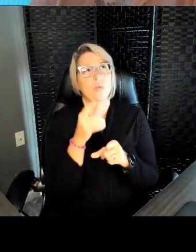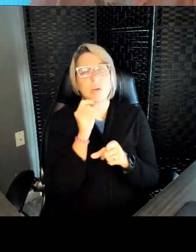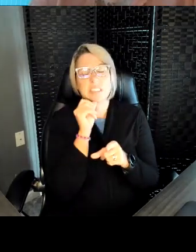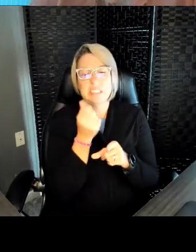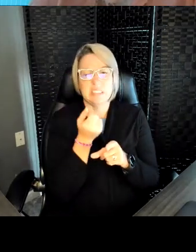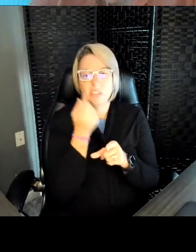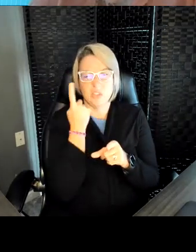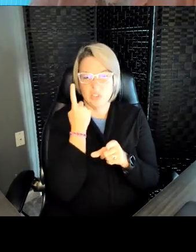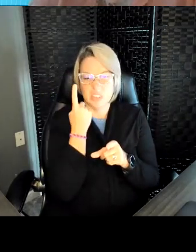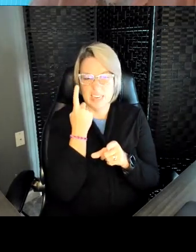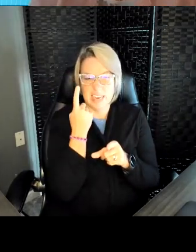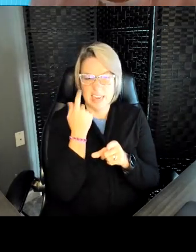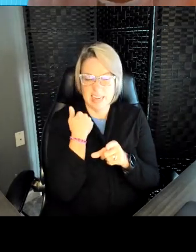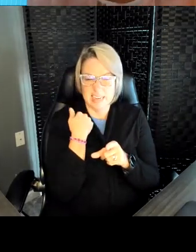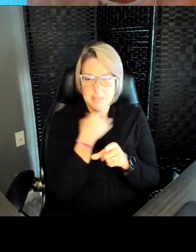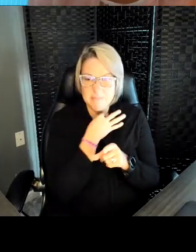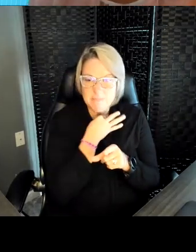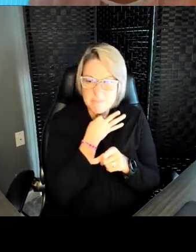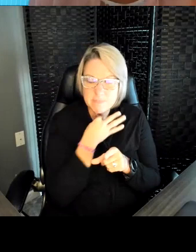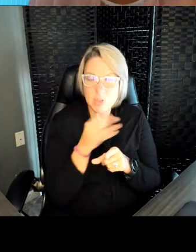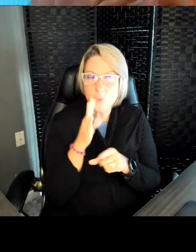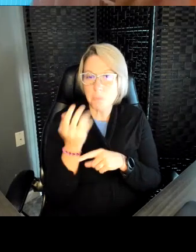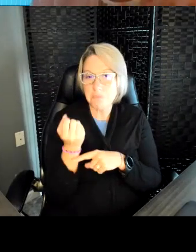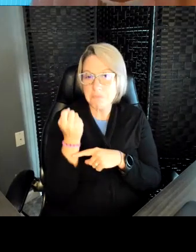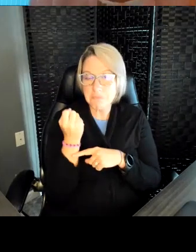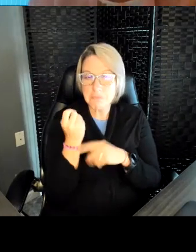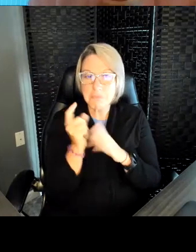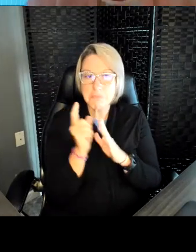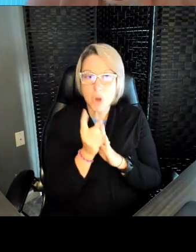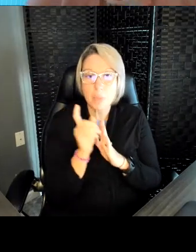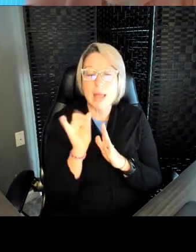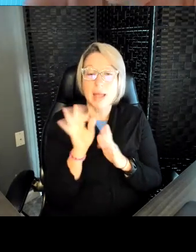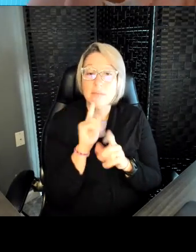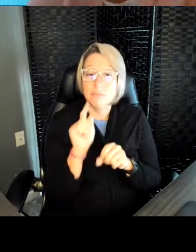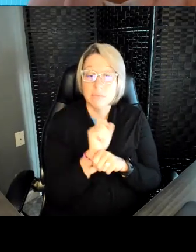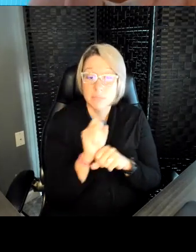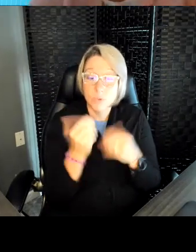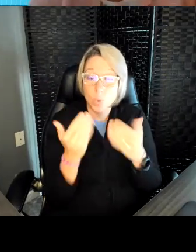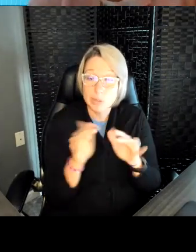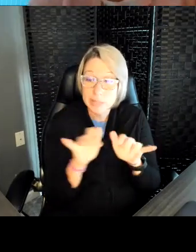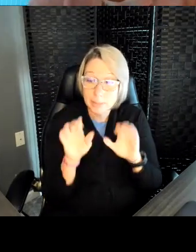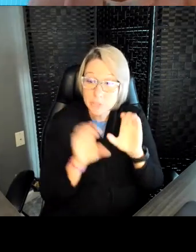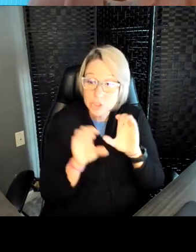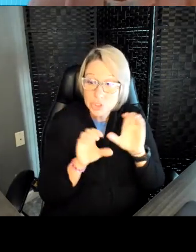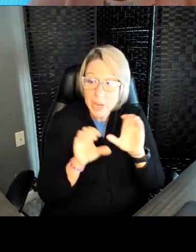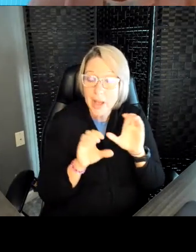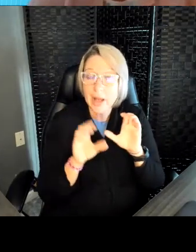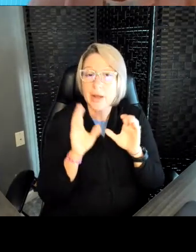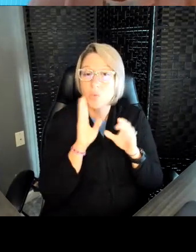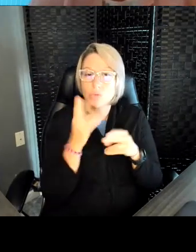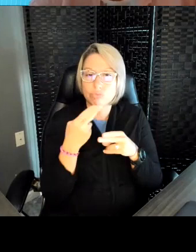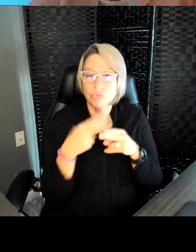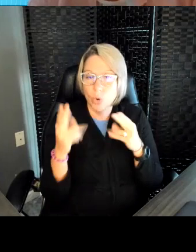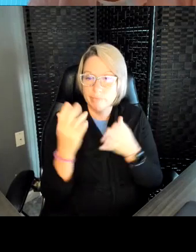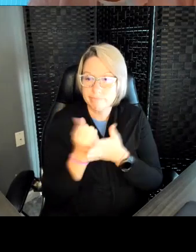yesterday or had a question? So I'll just give a moment. And if you do, can you put it in the chat, and then we'll just use this first time for just some opportunity